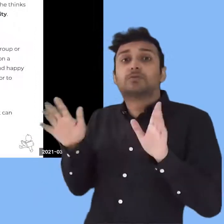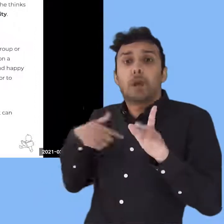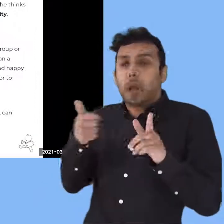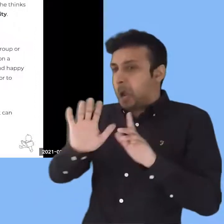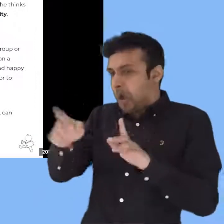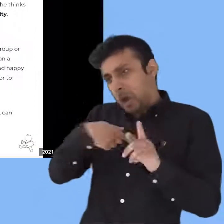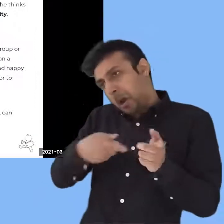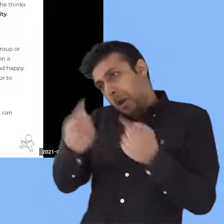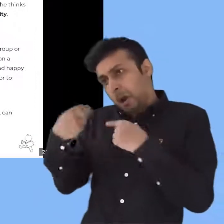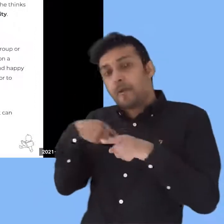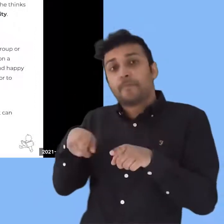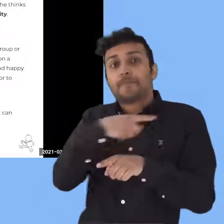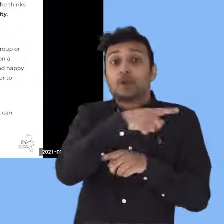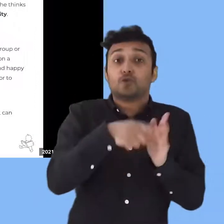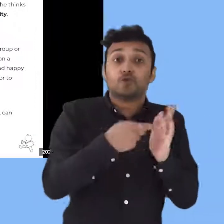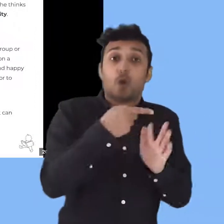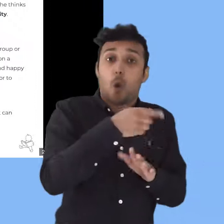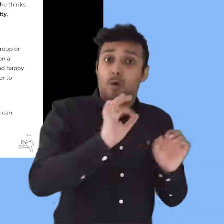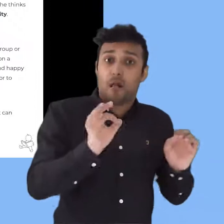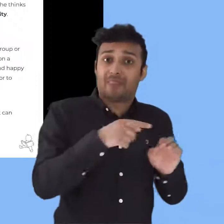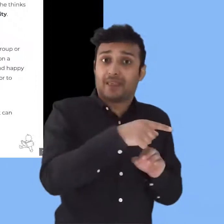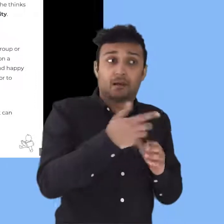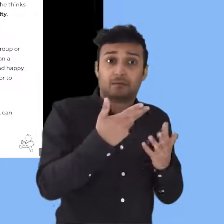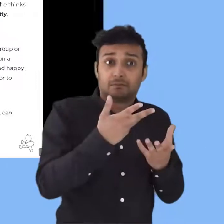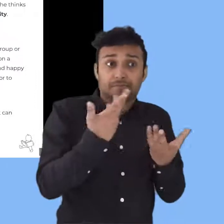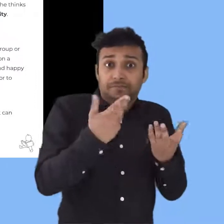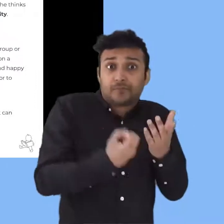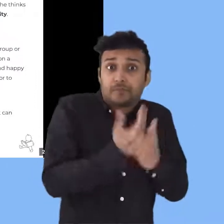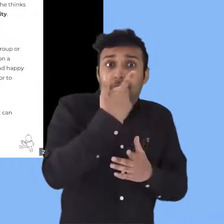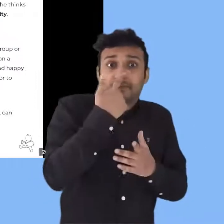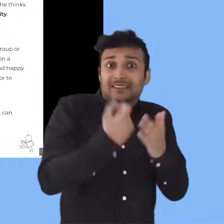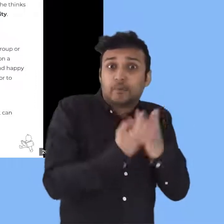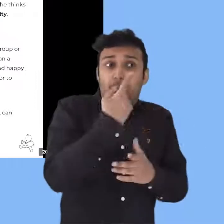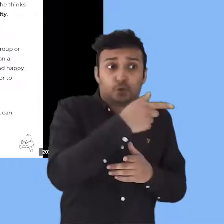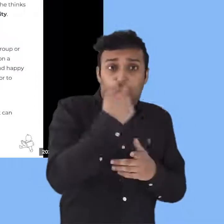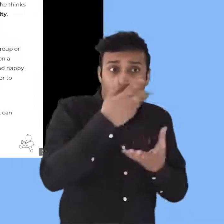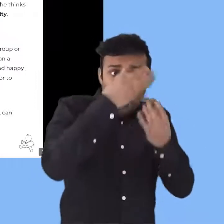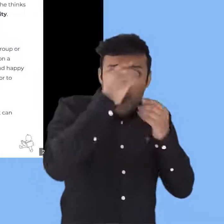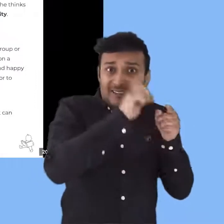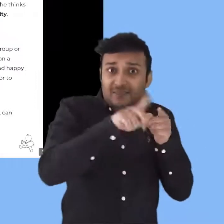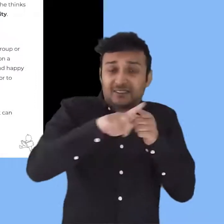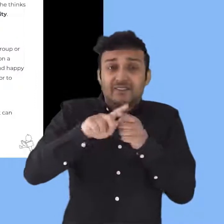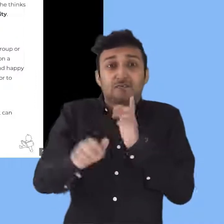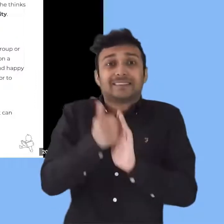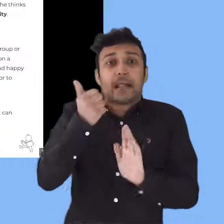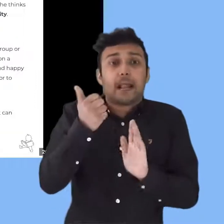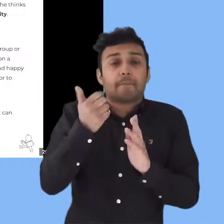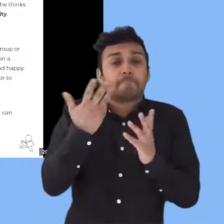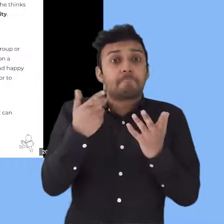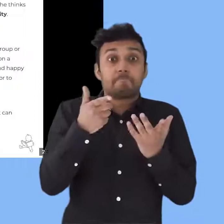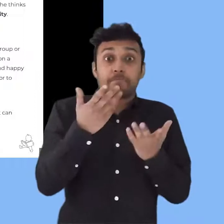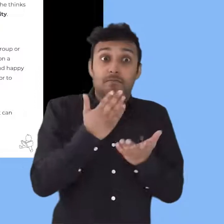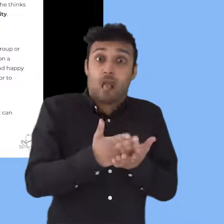assumption, Joe has had no opportunity to develop a range of learning skills. Now, Jessica's discrimination here is unintentional, but it